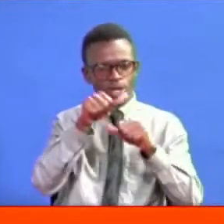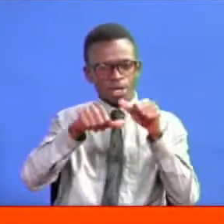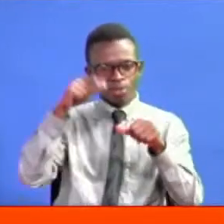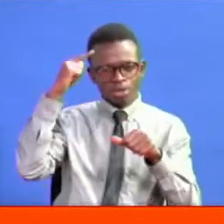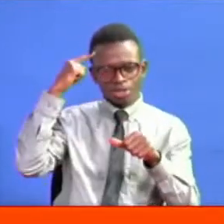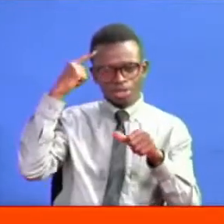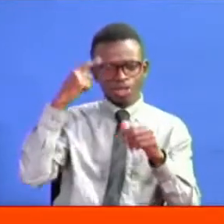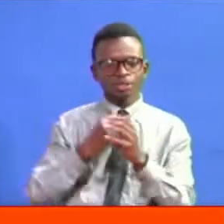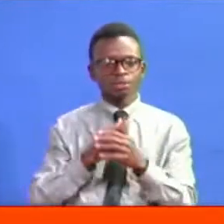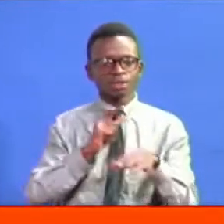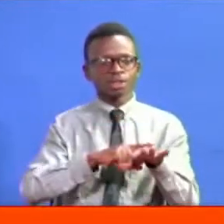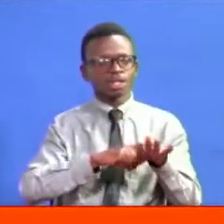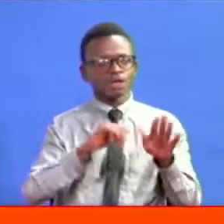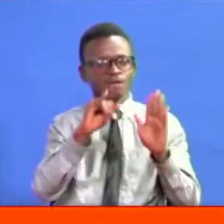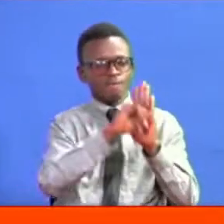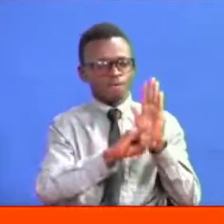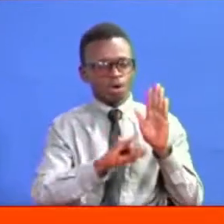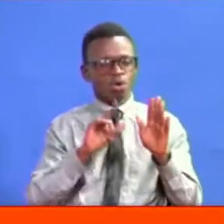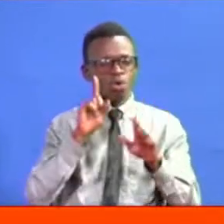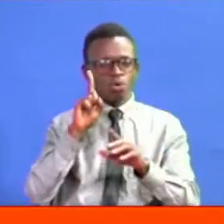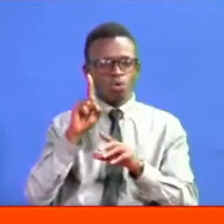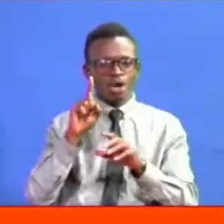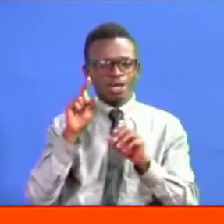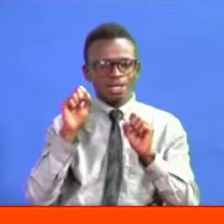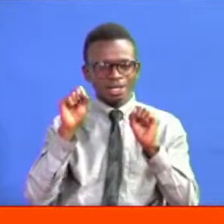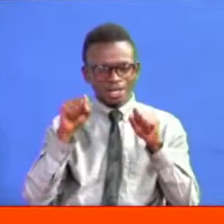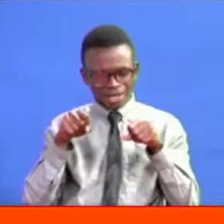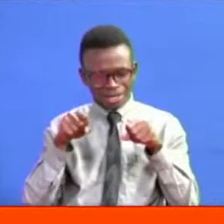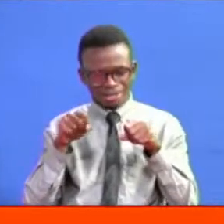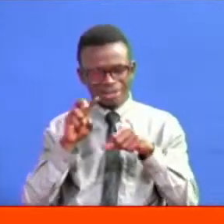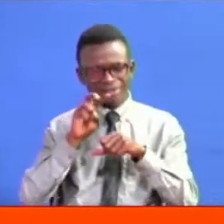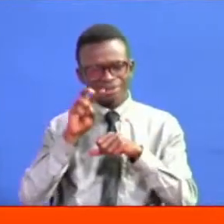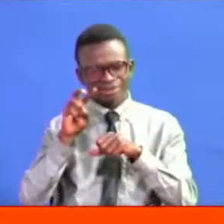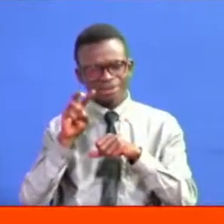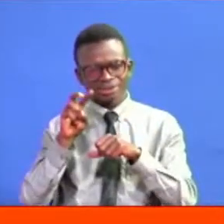When painting, one gets to mirror the humanity for a moment.